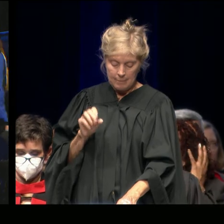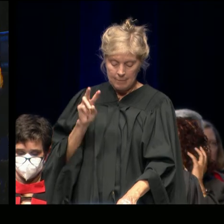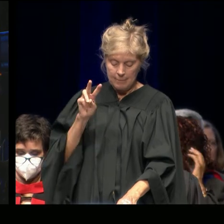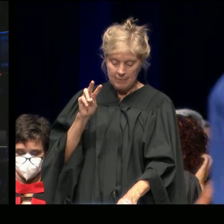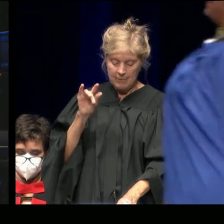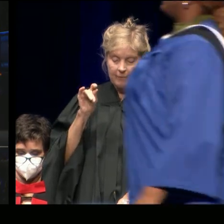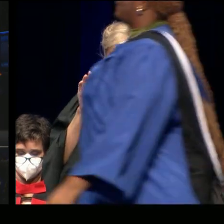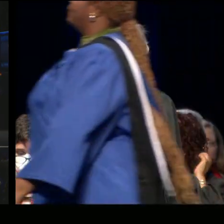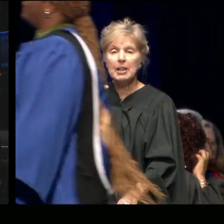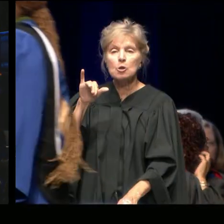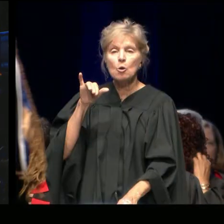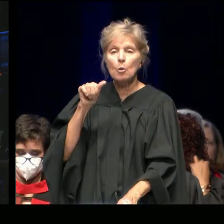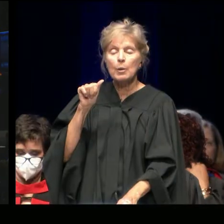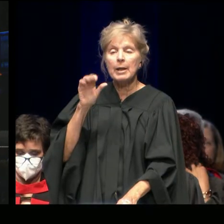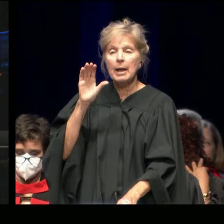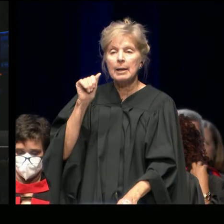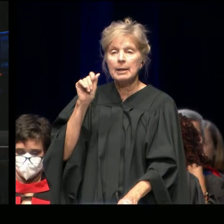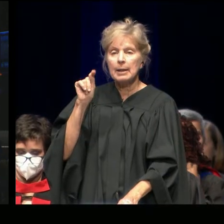Victoria Cato.